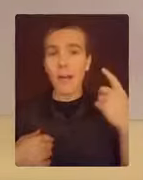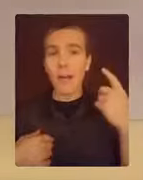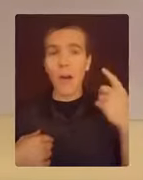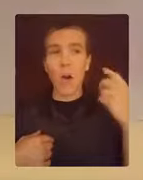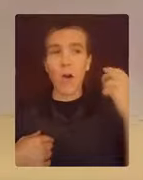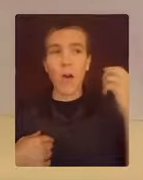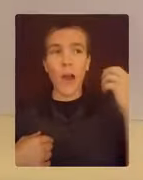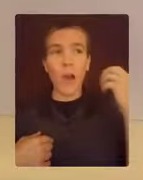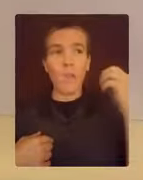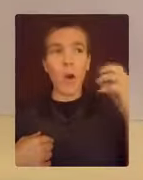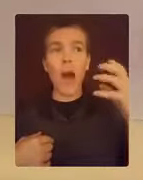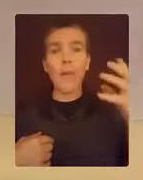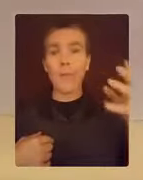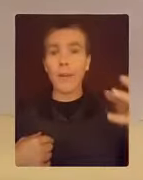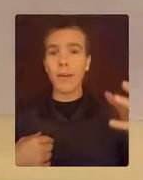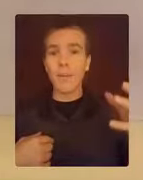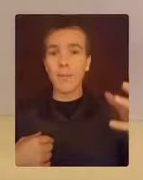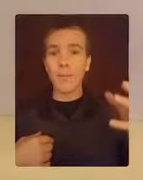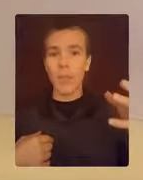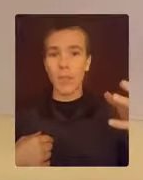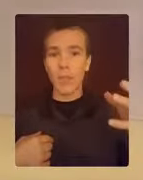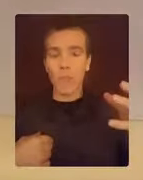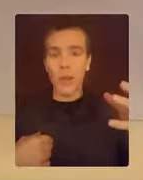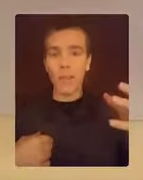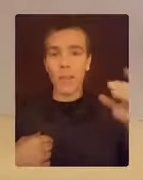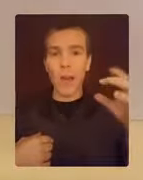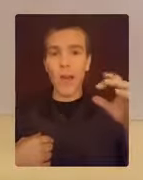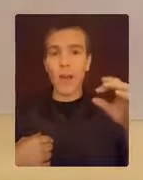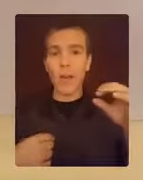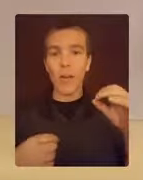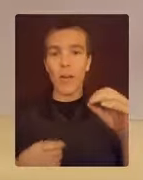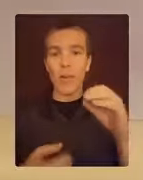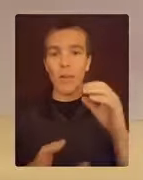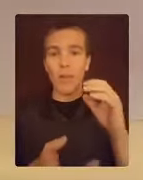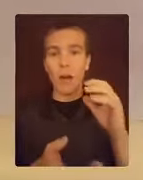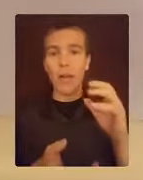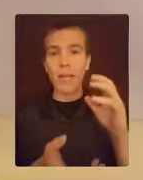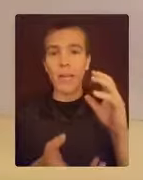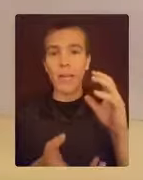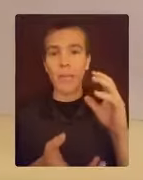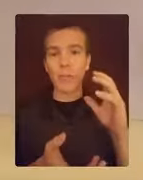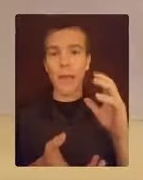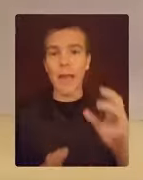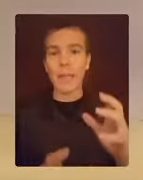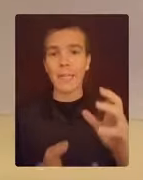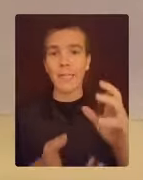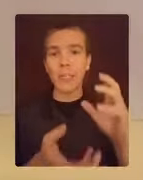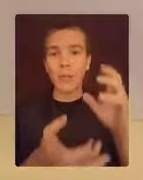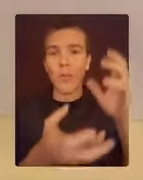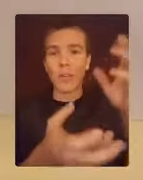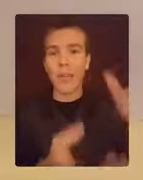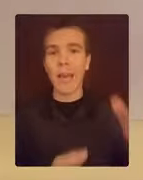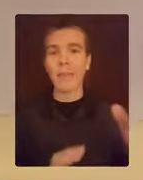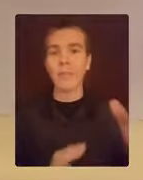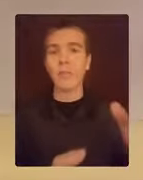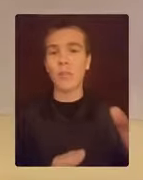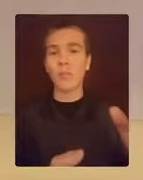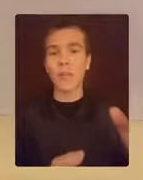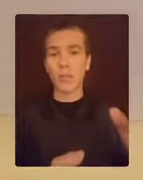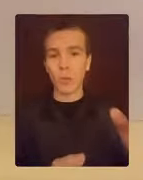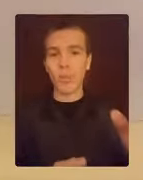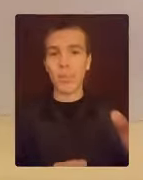mind have no idea that you're dreaming. Your body is reacting to everything as